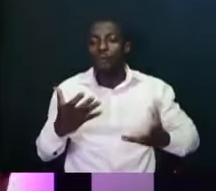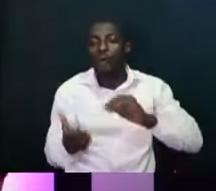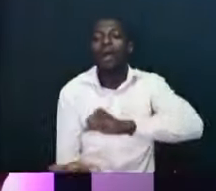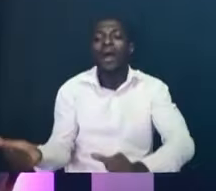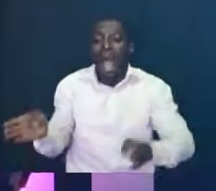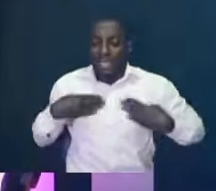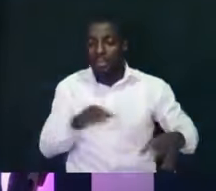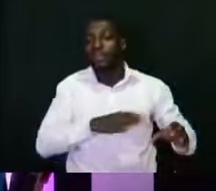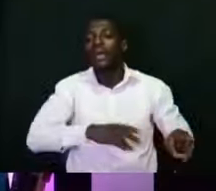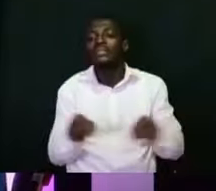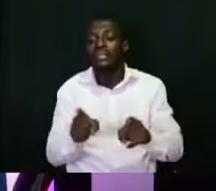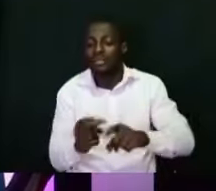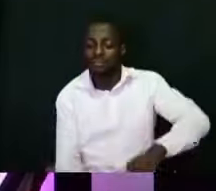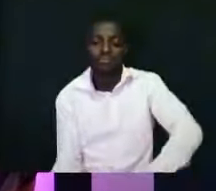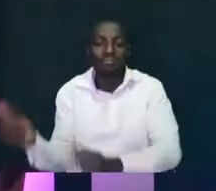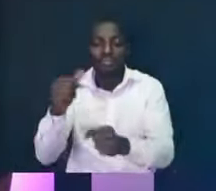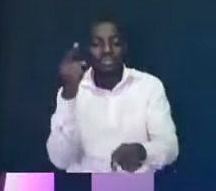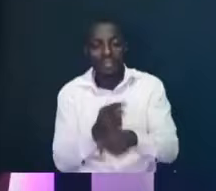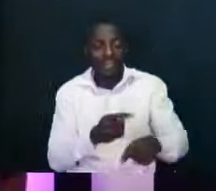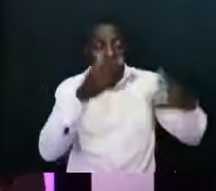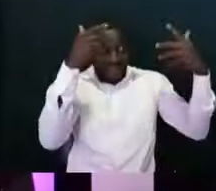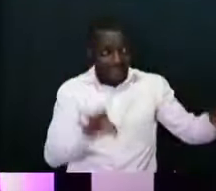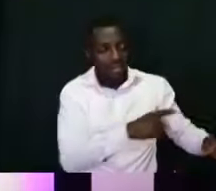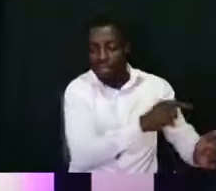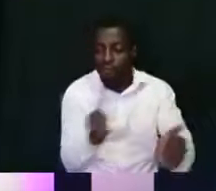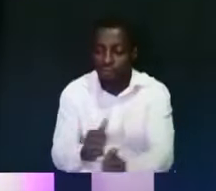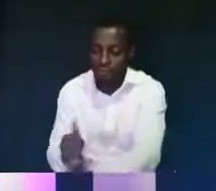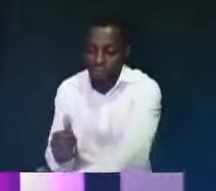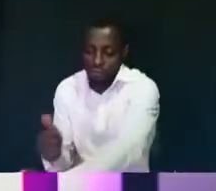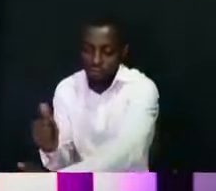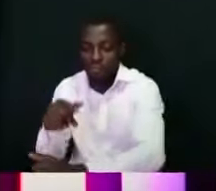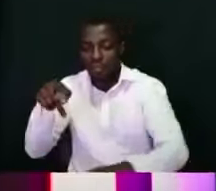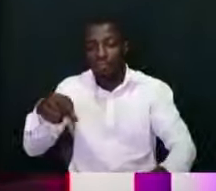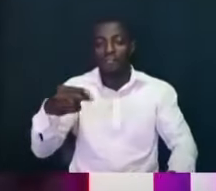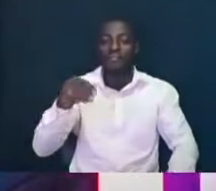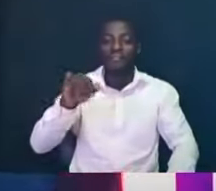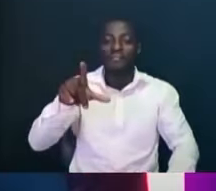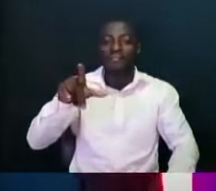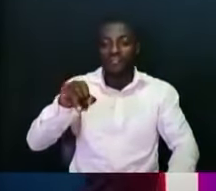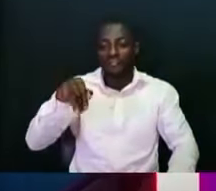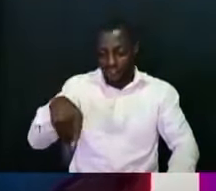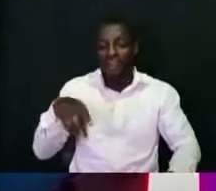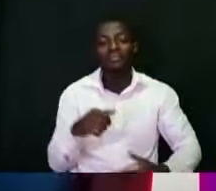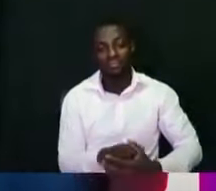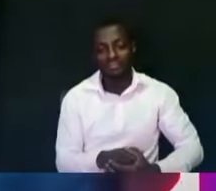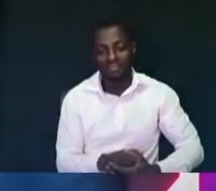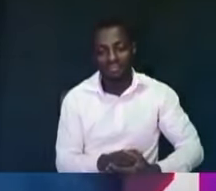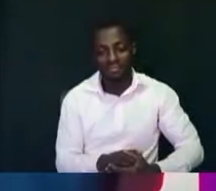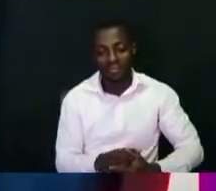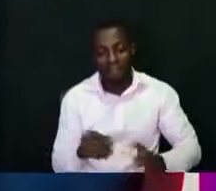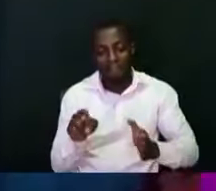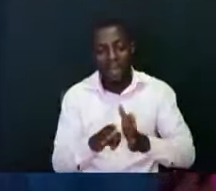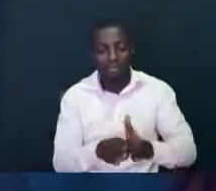not just be baptized. Now your money soon he kept following them. Now scripture says that. Naturally say he was